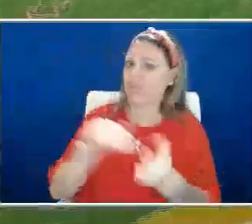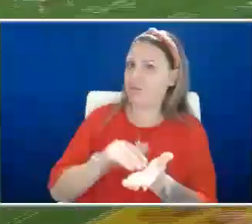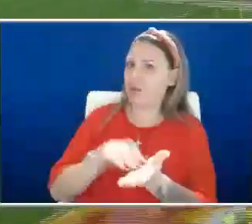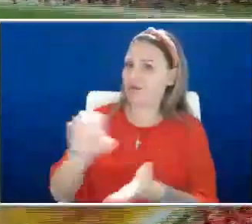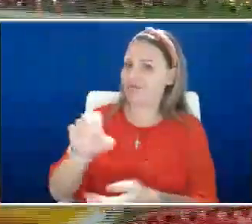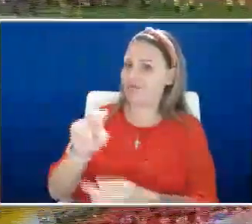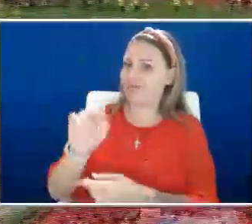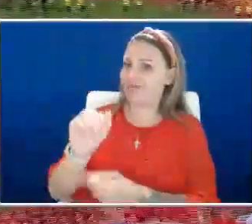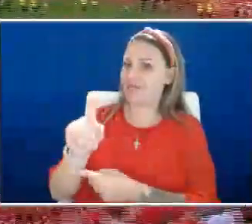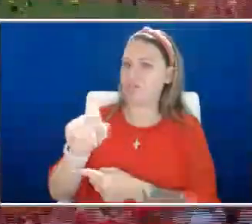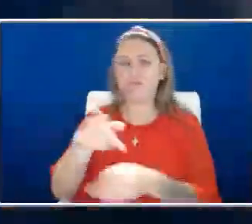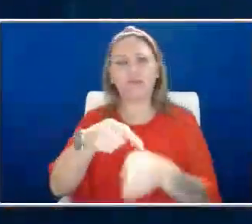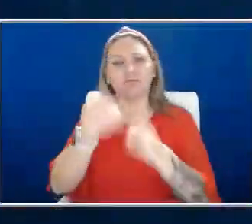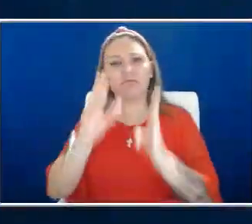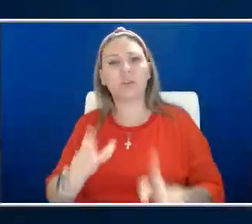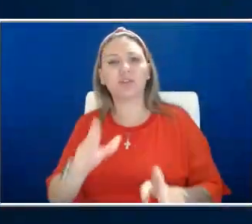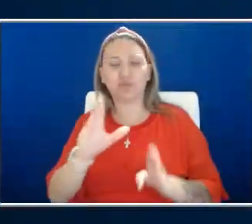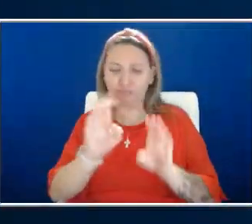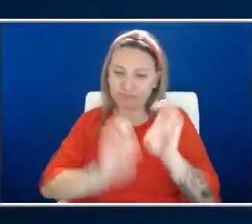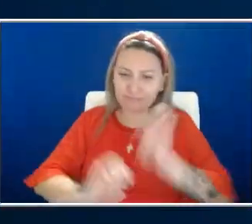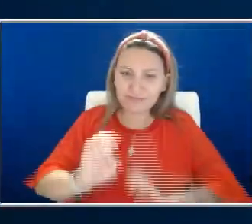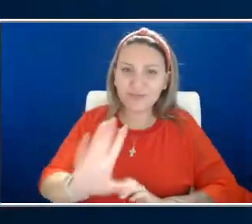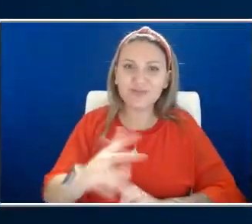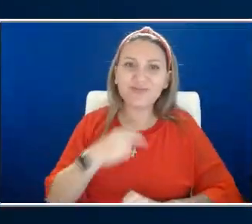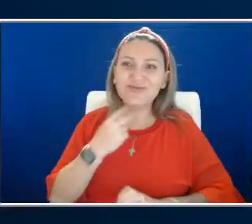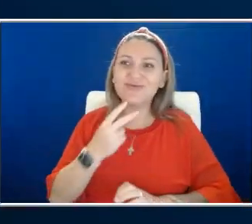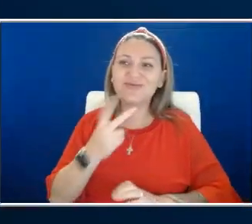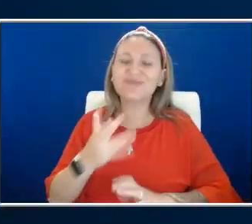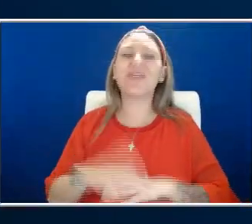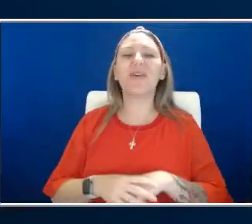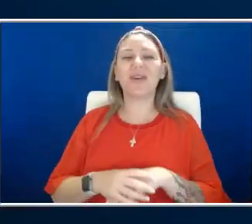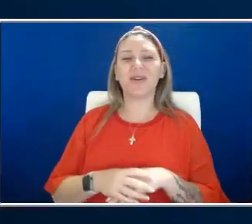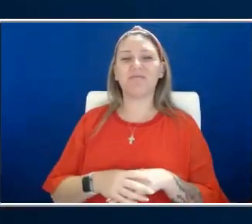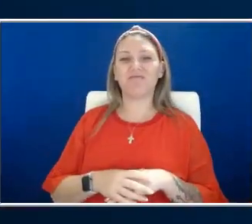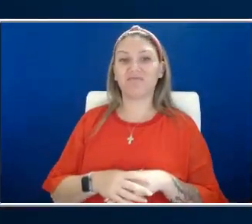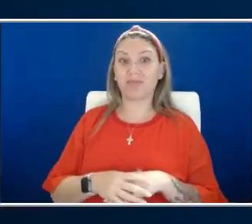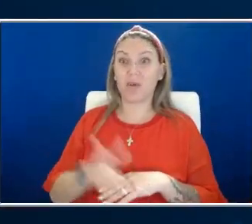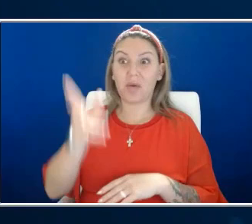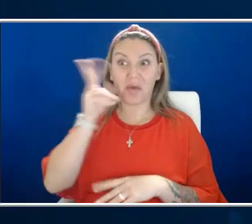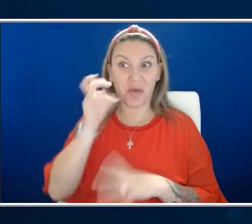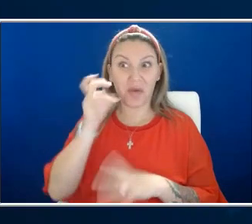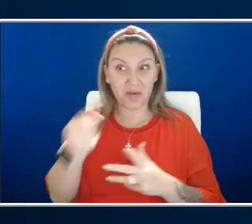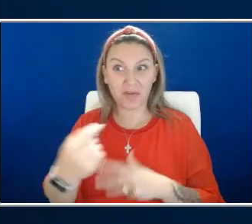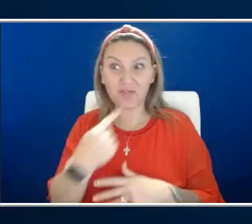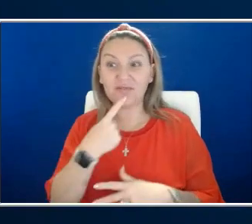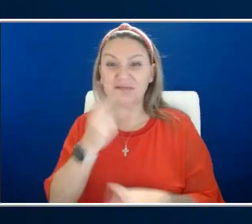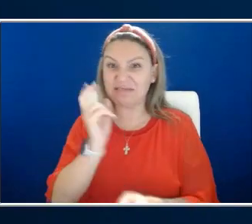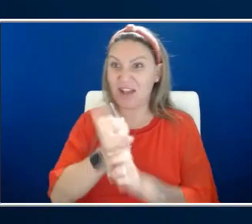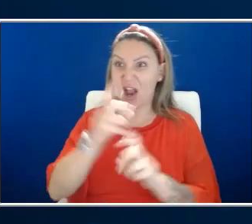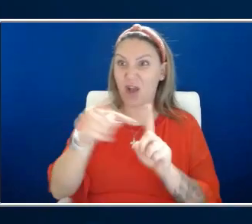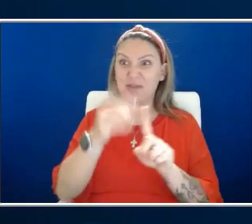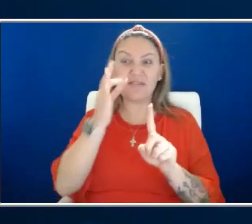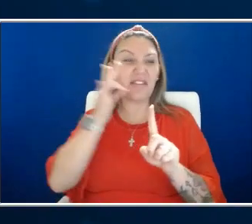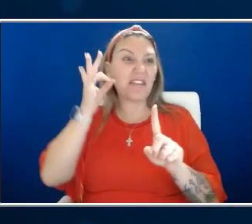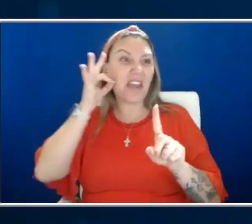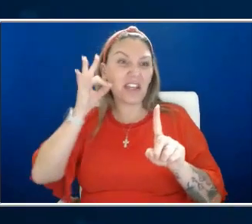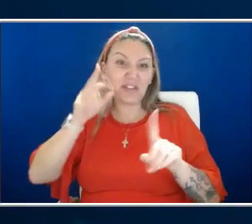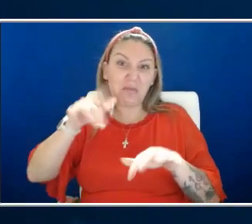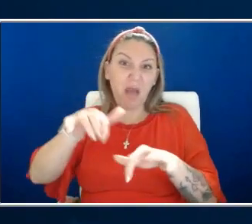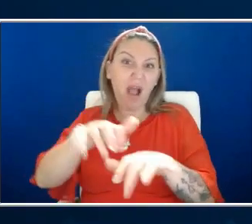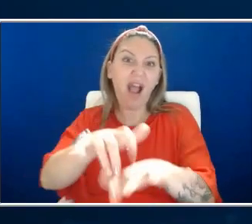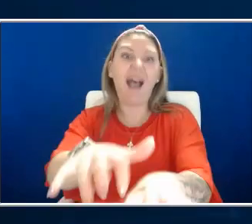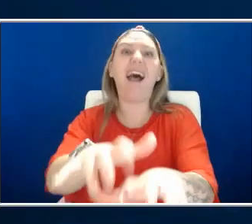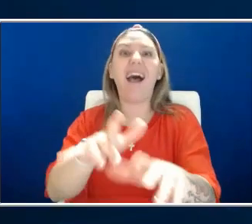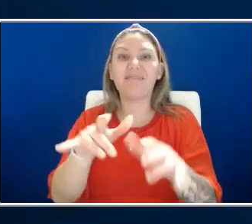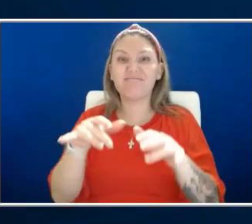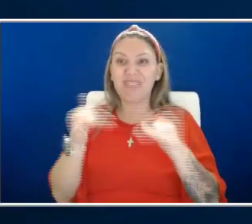to examine your vocal cords. All right, Doc, we hear what you're saying, but it is certainly going to be hard once those Chiefs take the field and we see them play